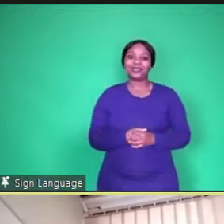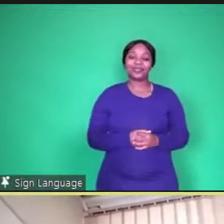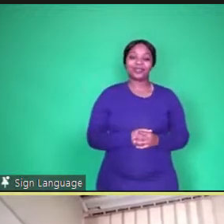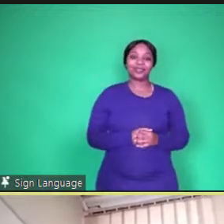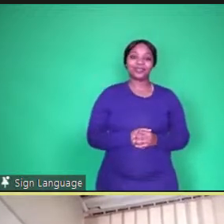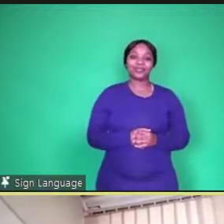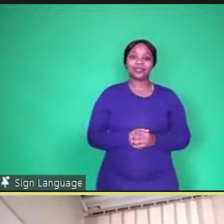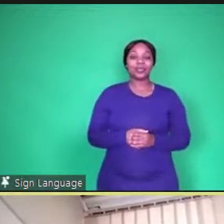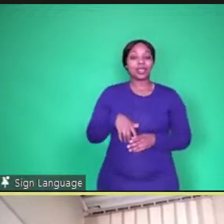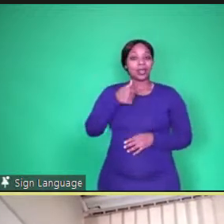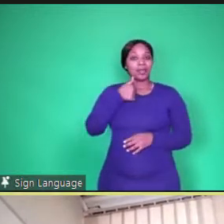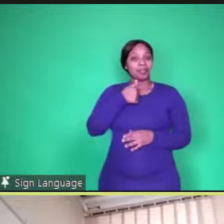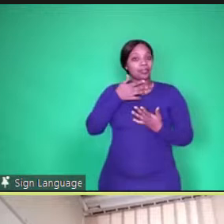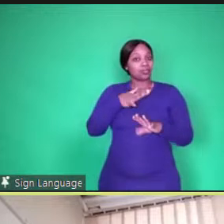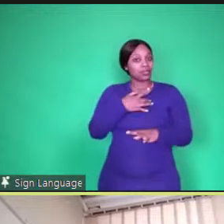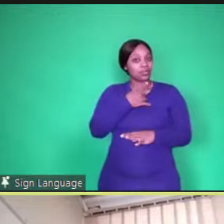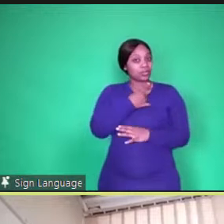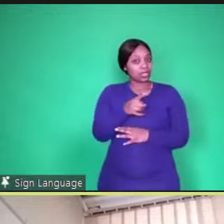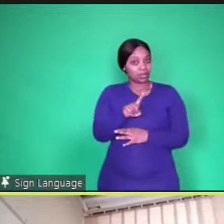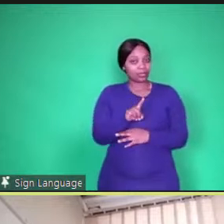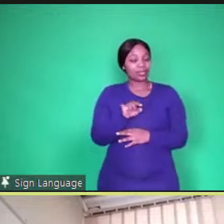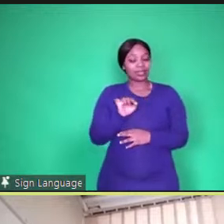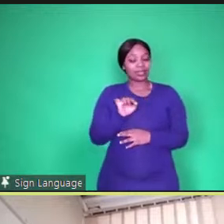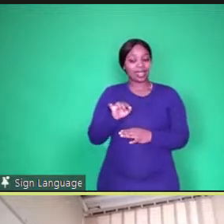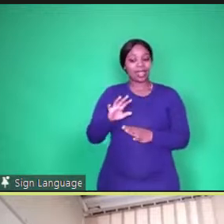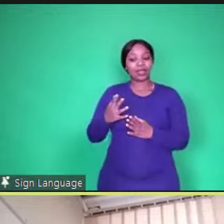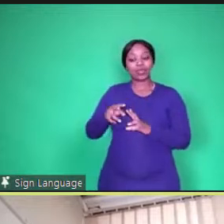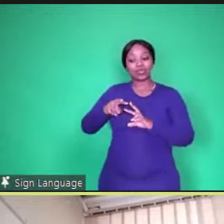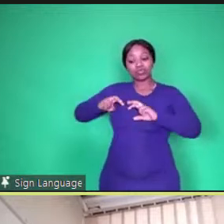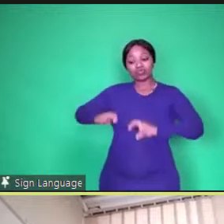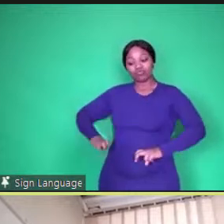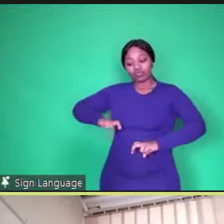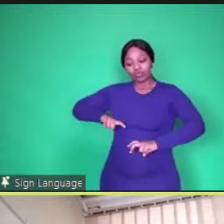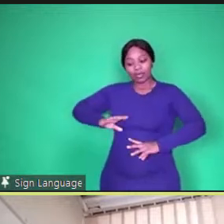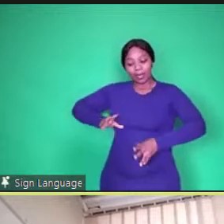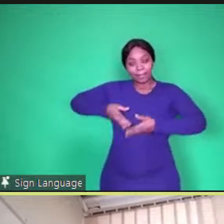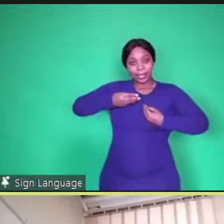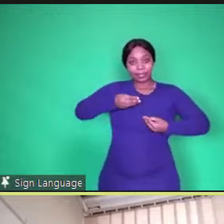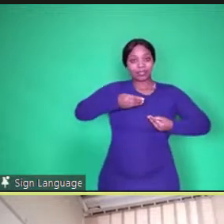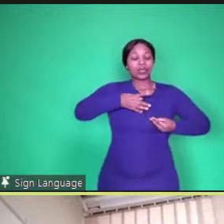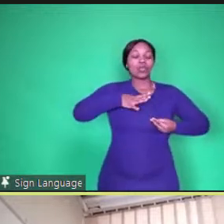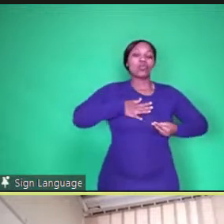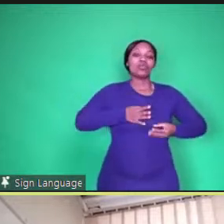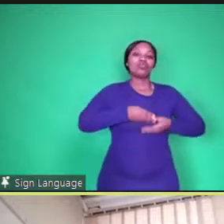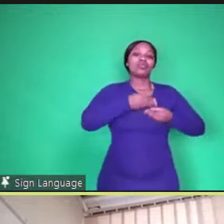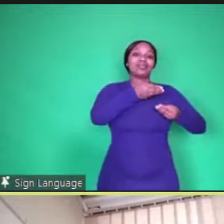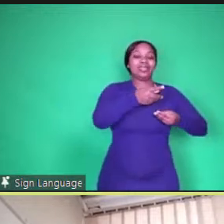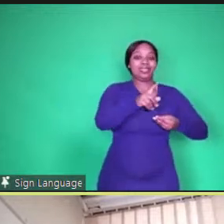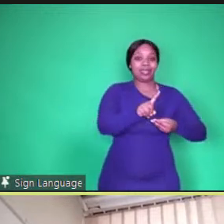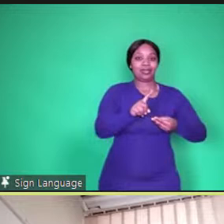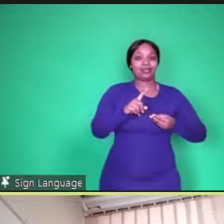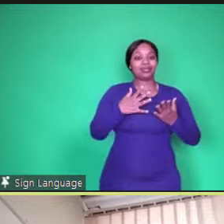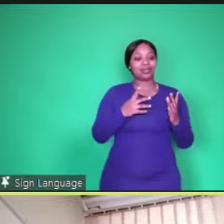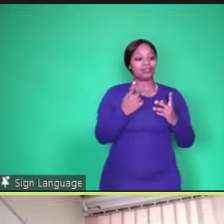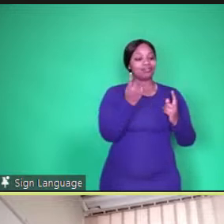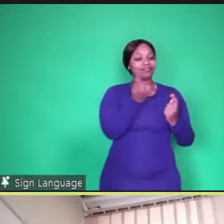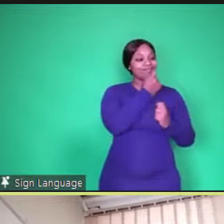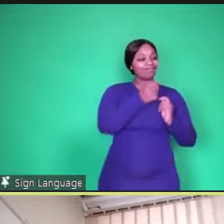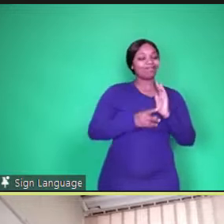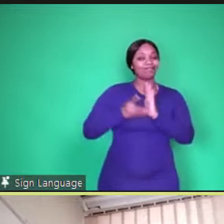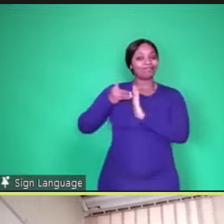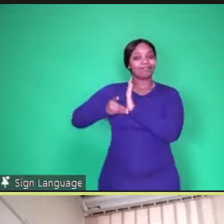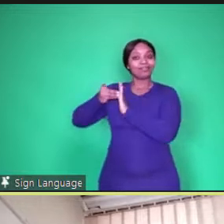As I indicated, is that in this paper, we want to submit that urbanization is more attached to the developmental